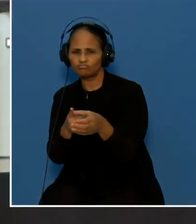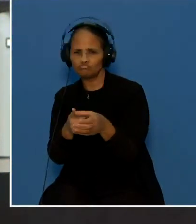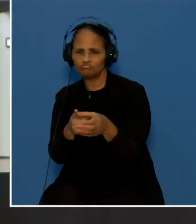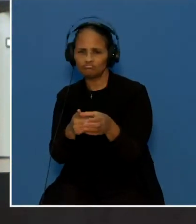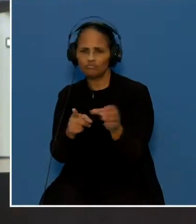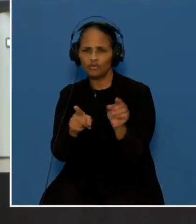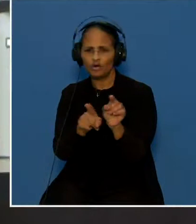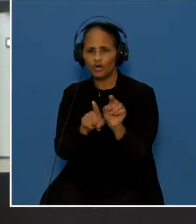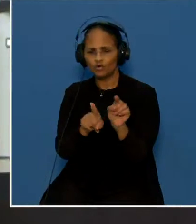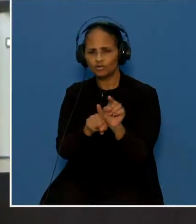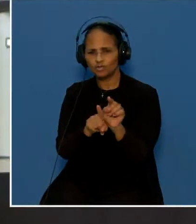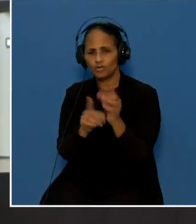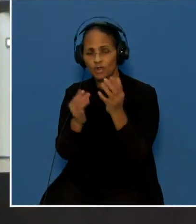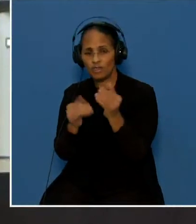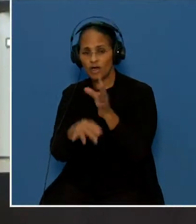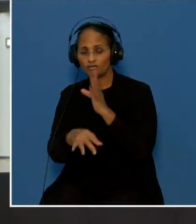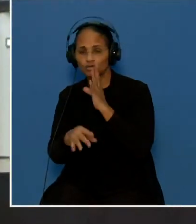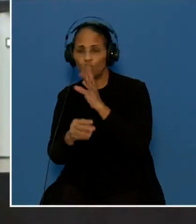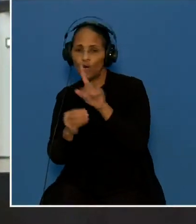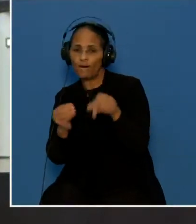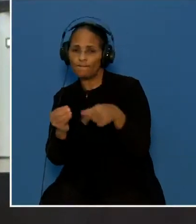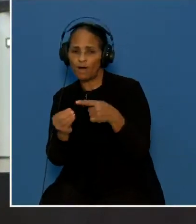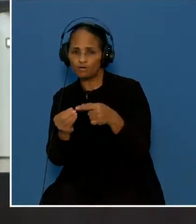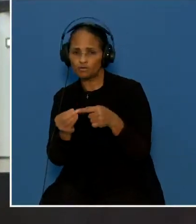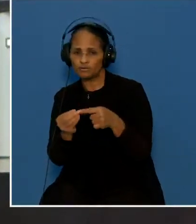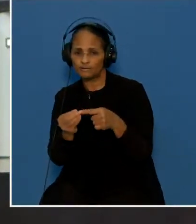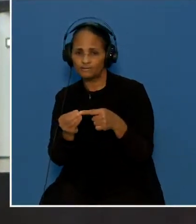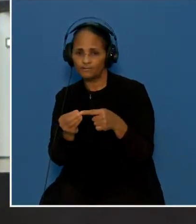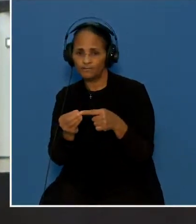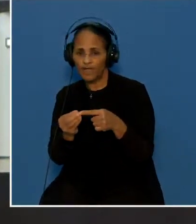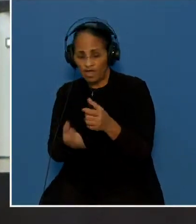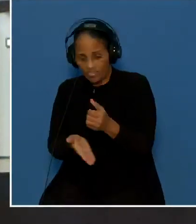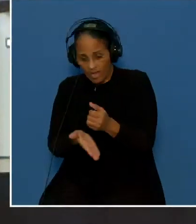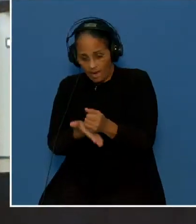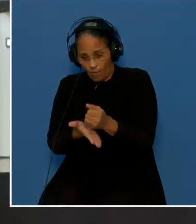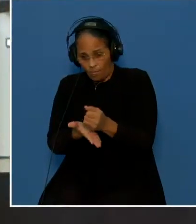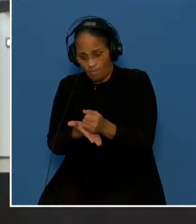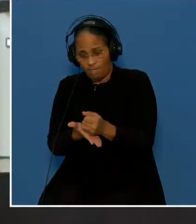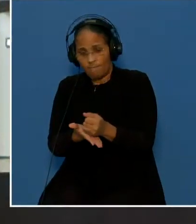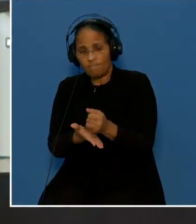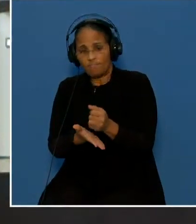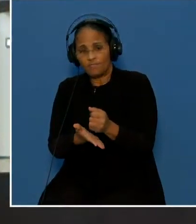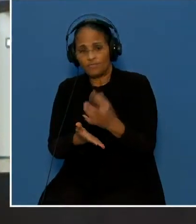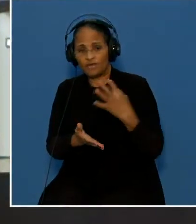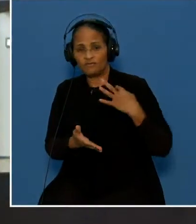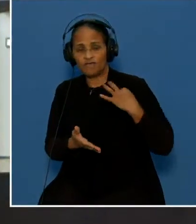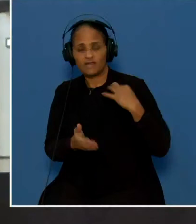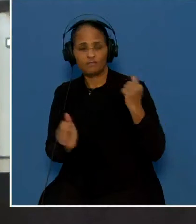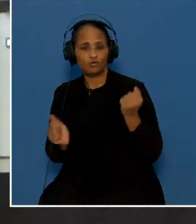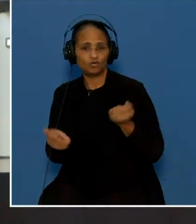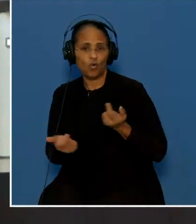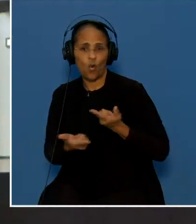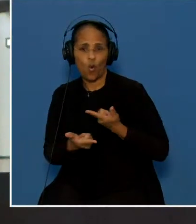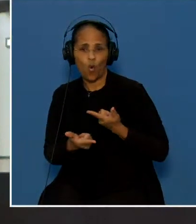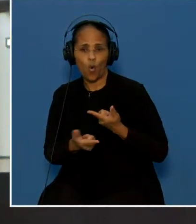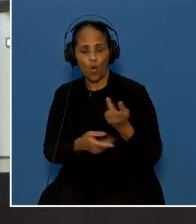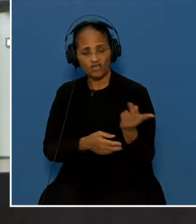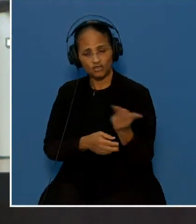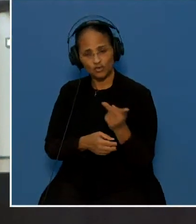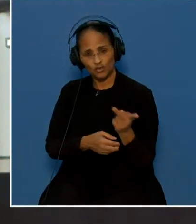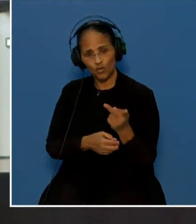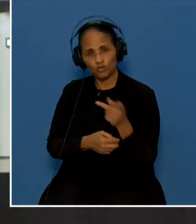I will now talk about the help that is available to everyone and to